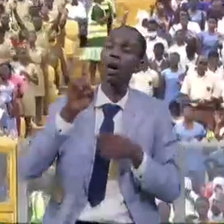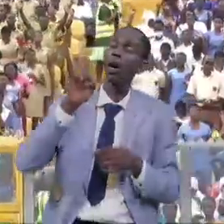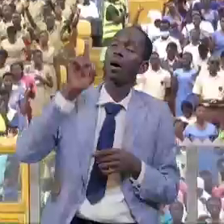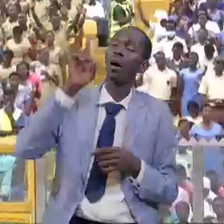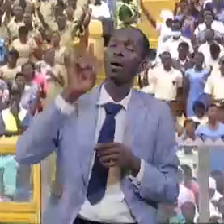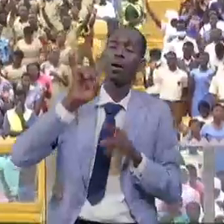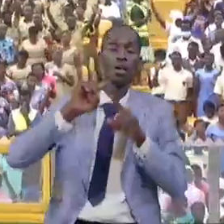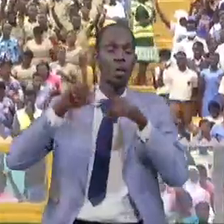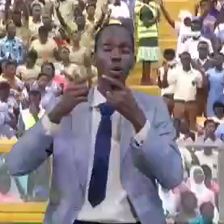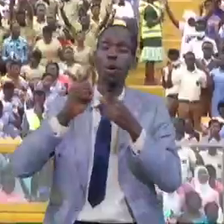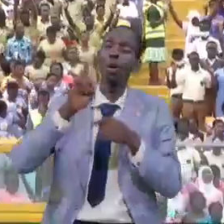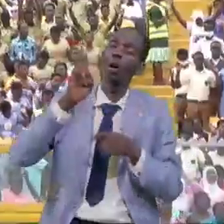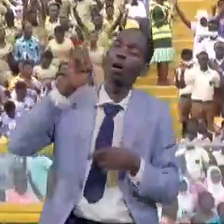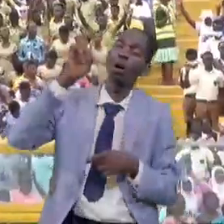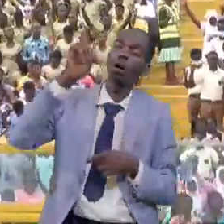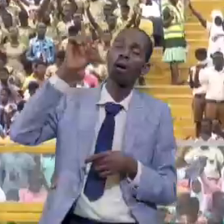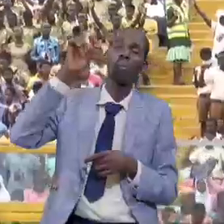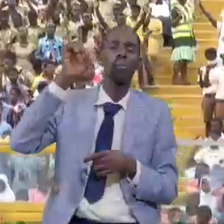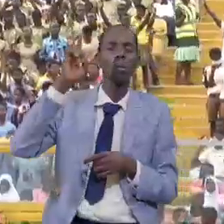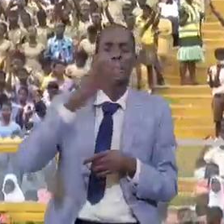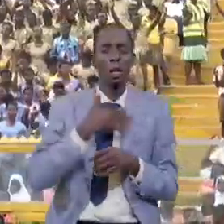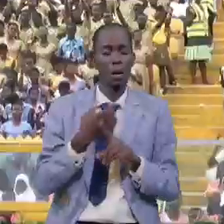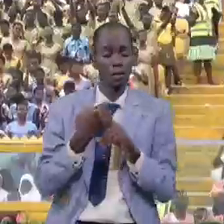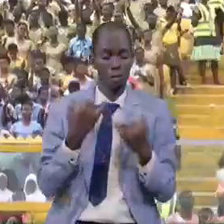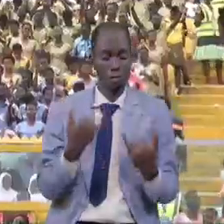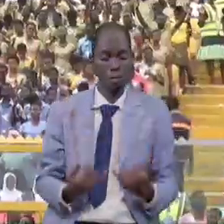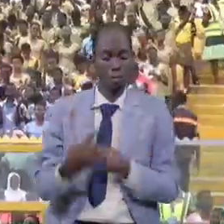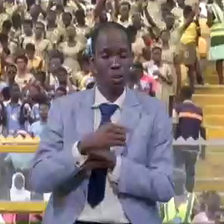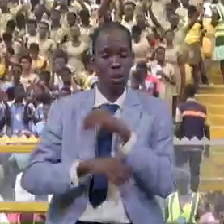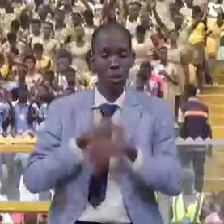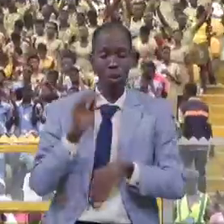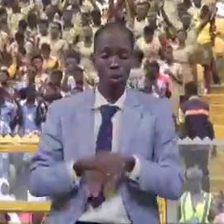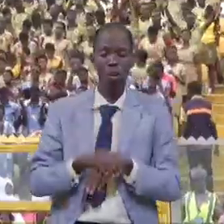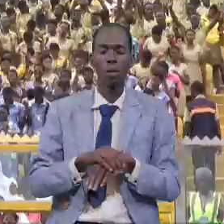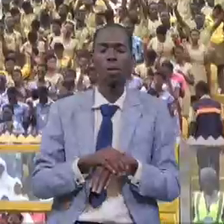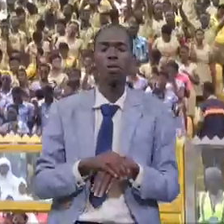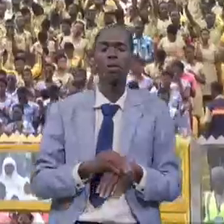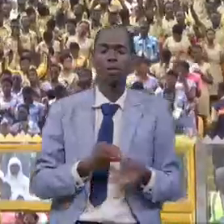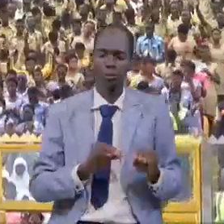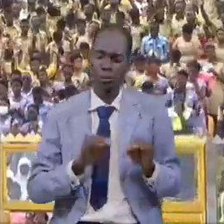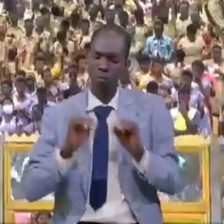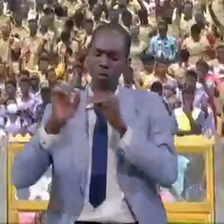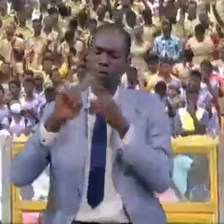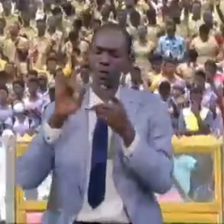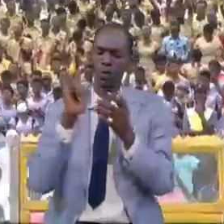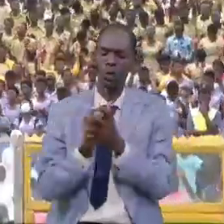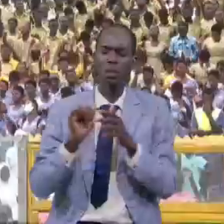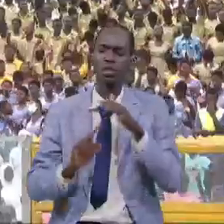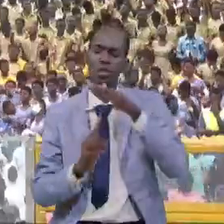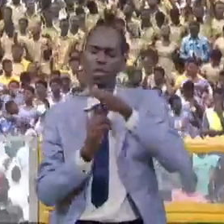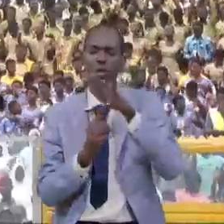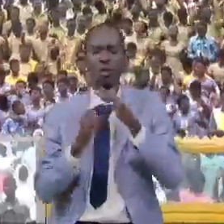up, and from this day, step on that platform for a new